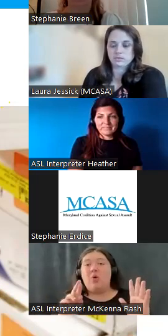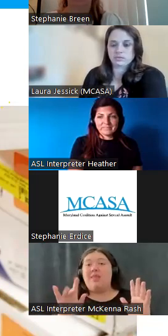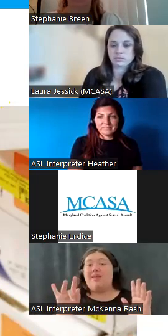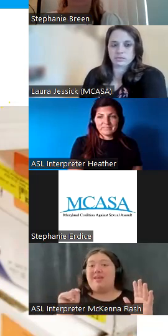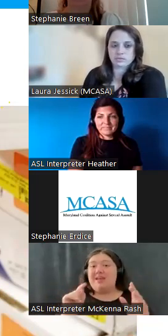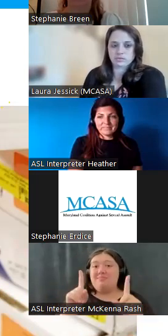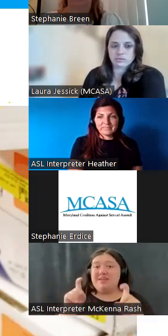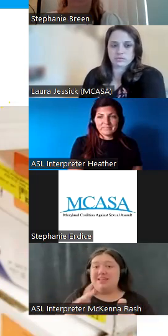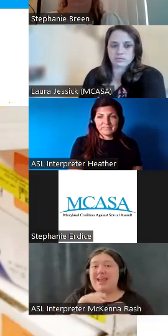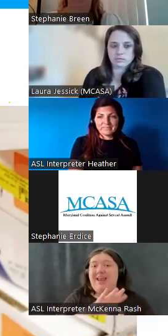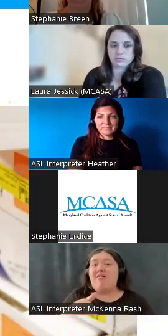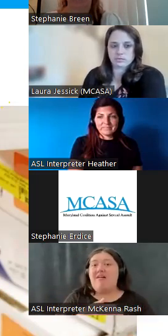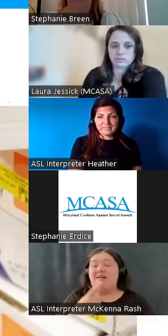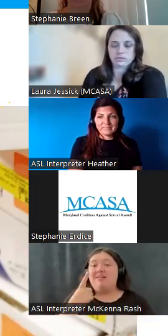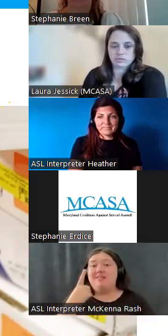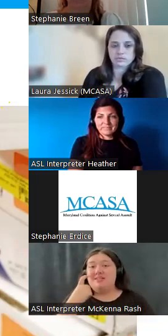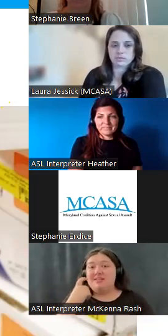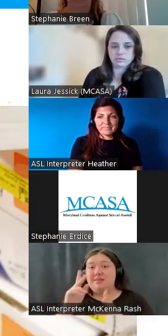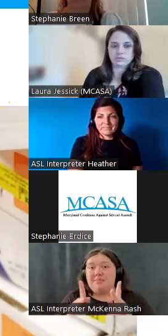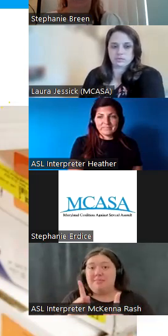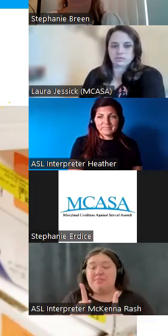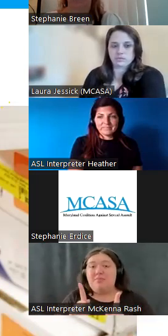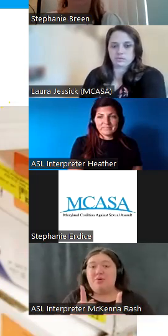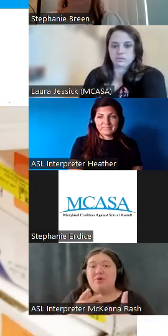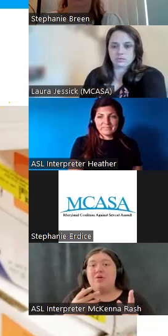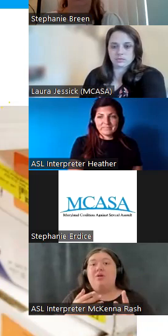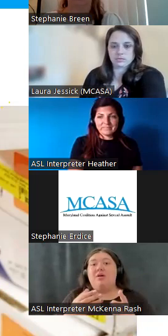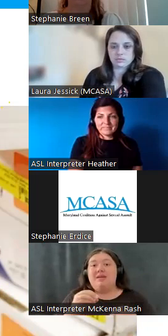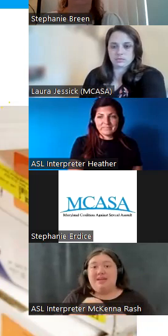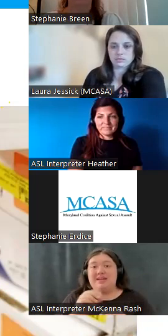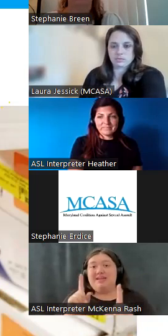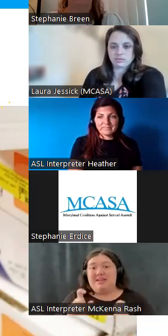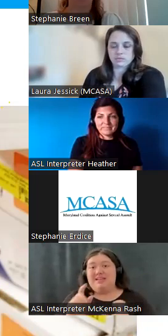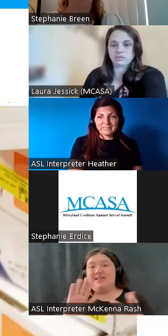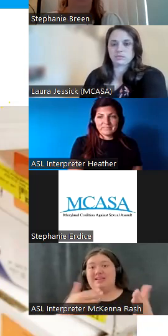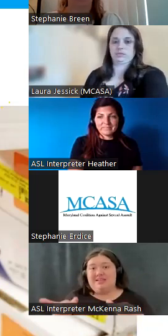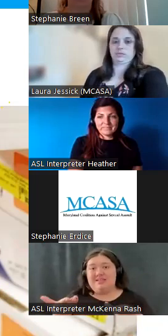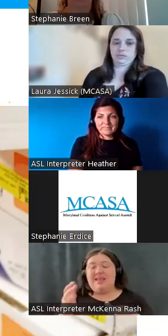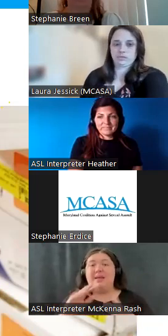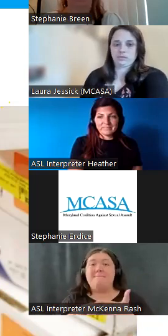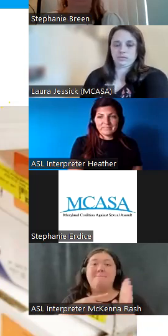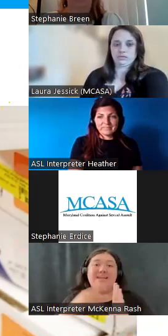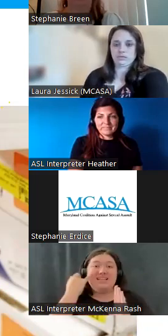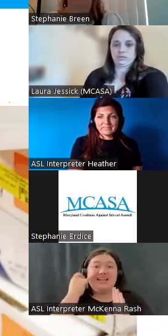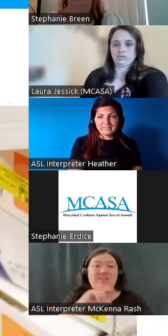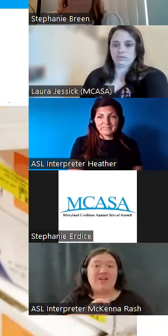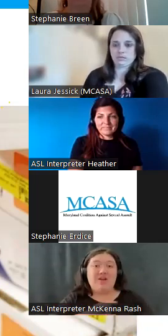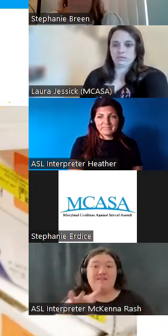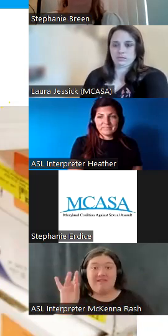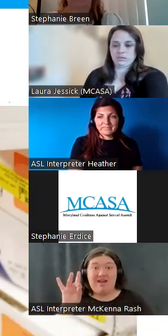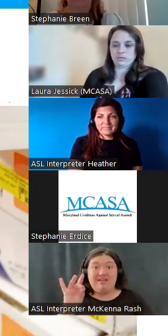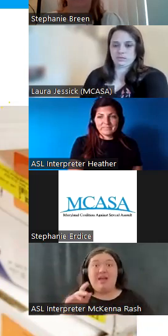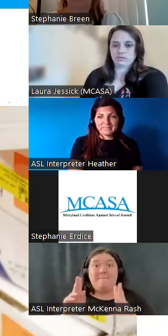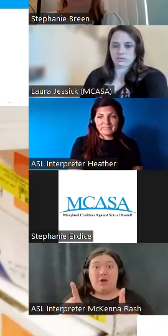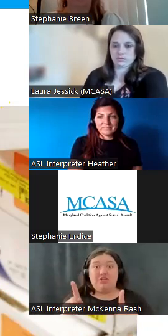all suspects identified through testing are deceased. So this means that if law enforcement discovers that a suspect